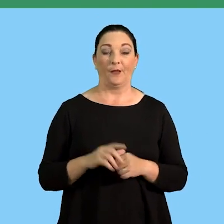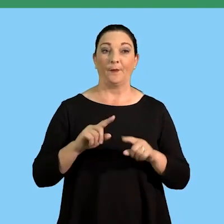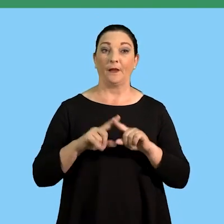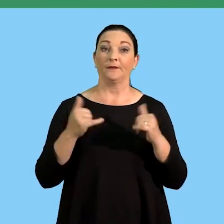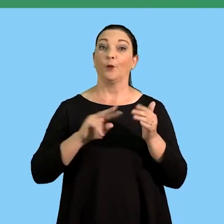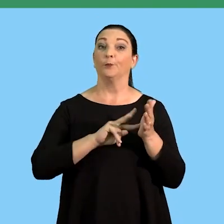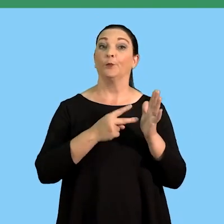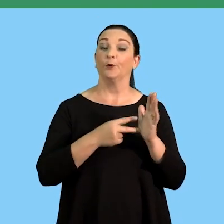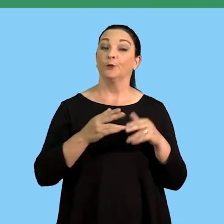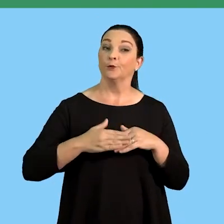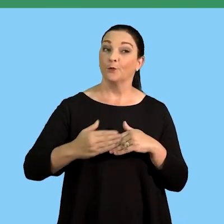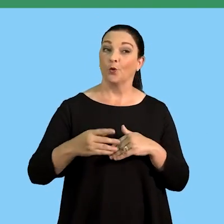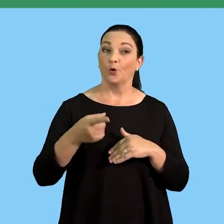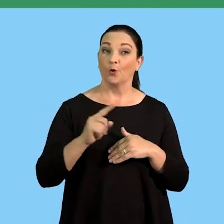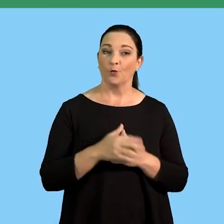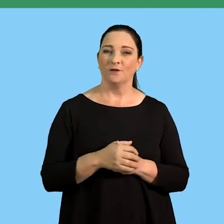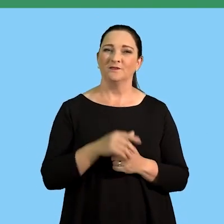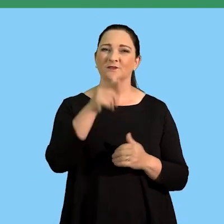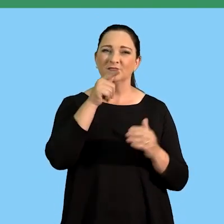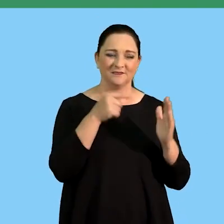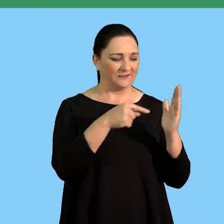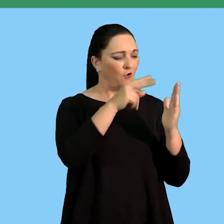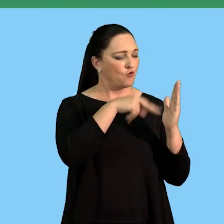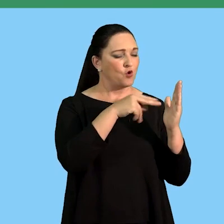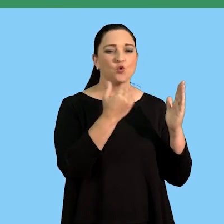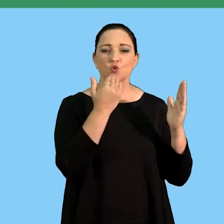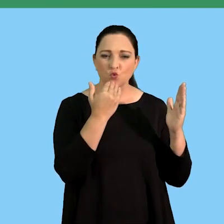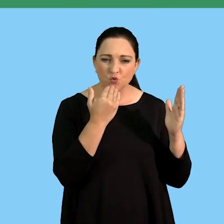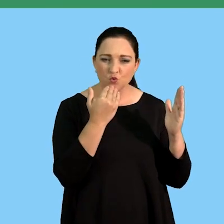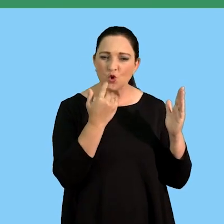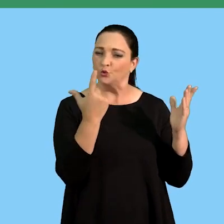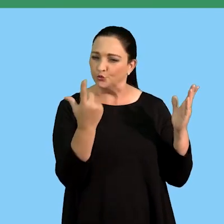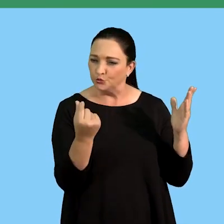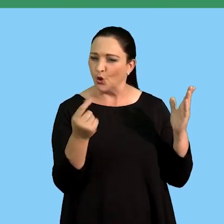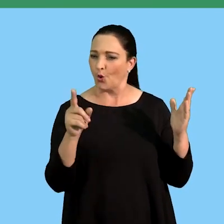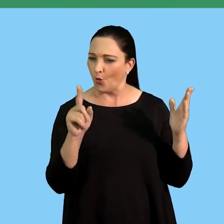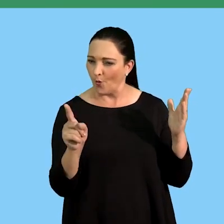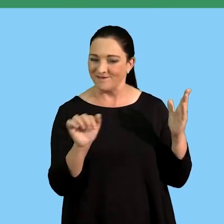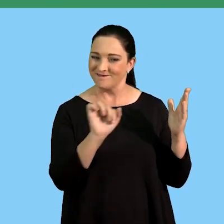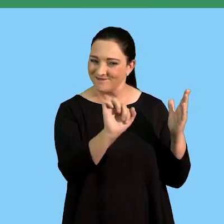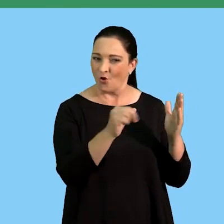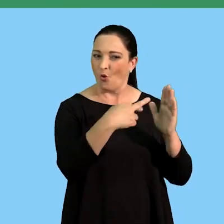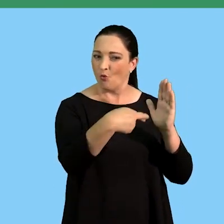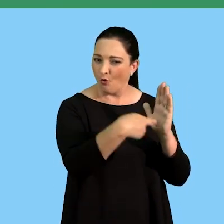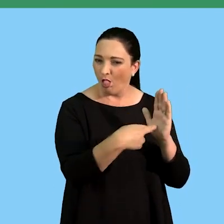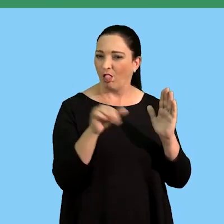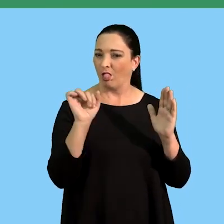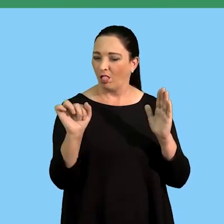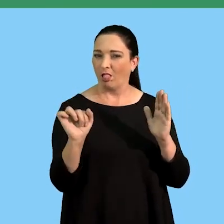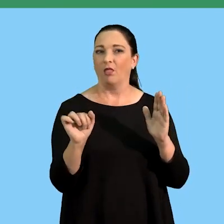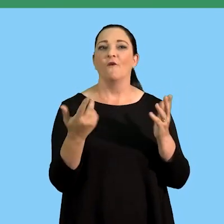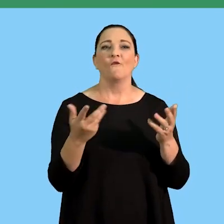The purpose is also to outline the roles and responsibilities of the employer, the